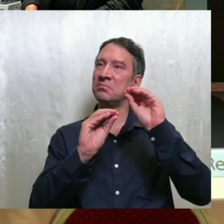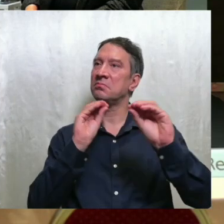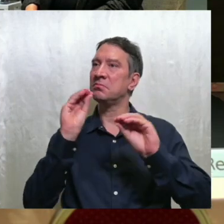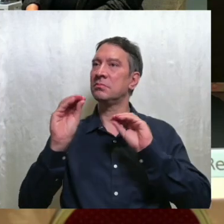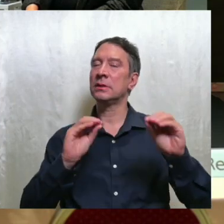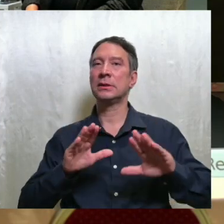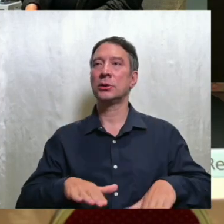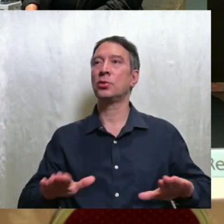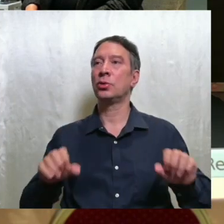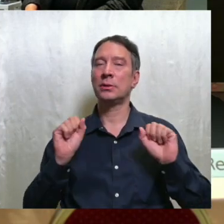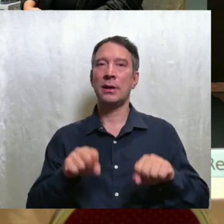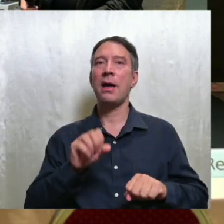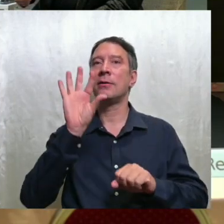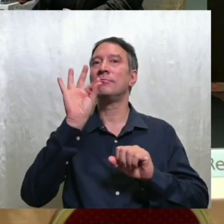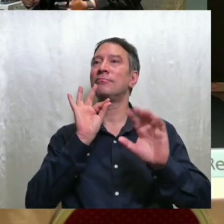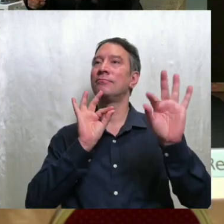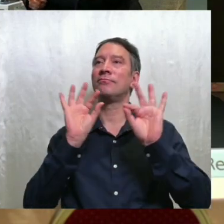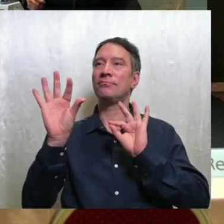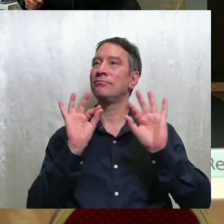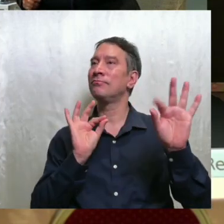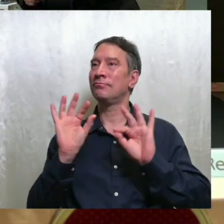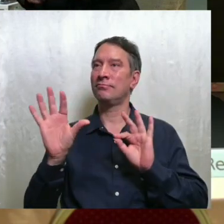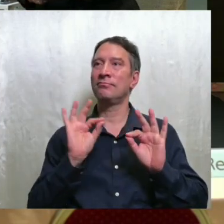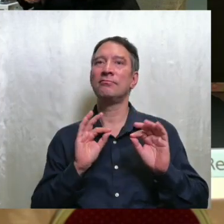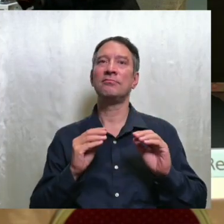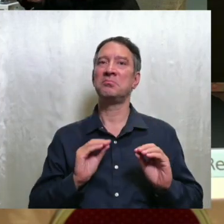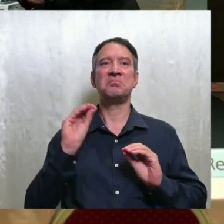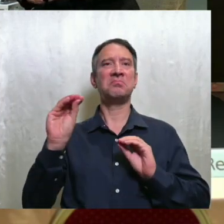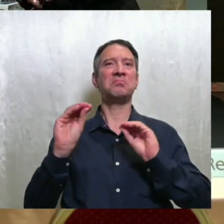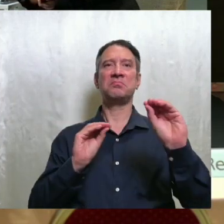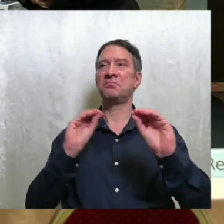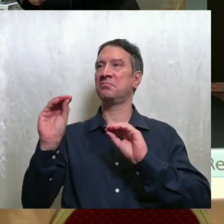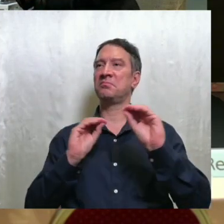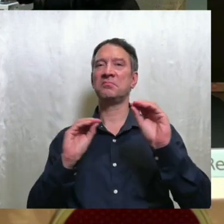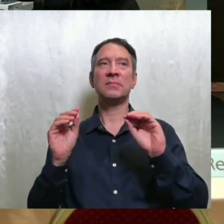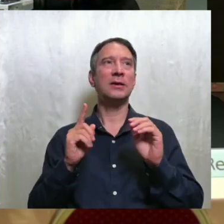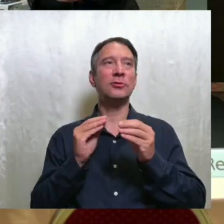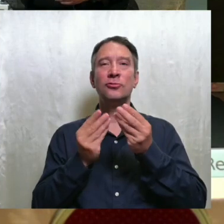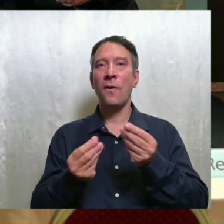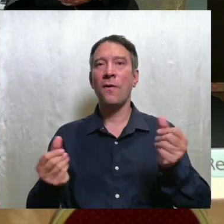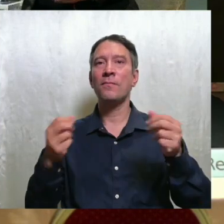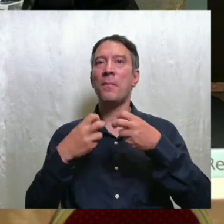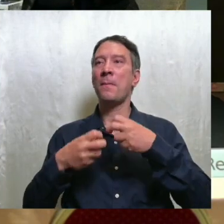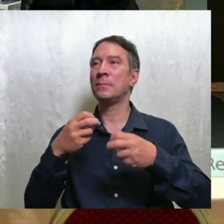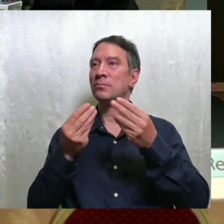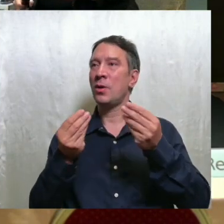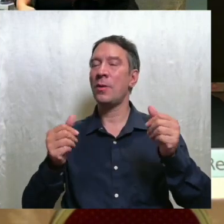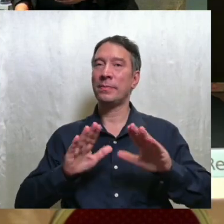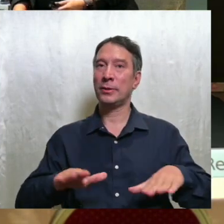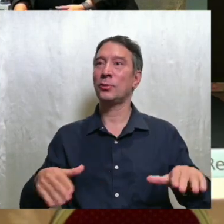resource constraints that prevent teachers from providing that kind of tailored support in classroom, like high student to teacher